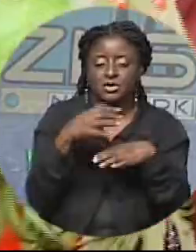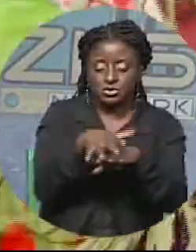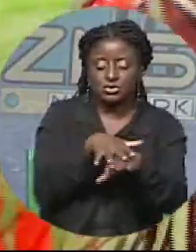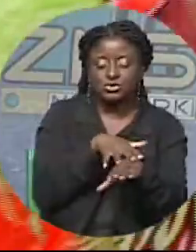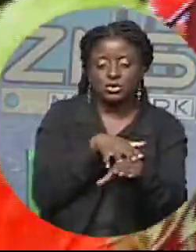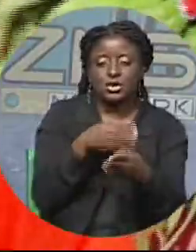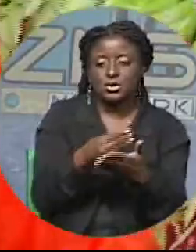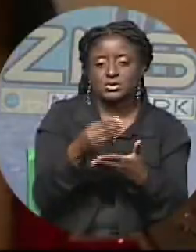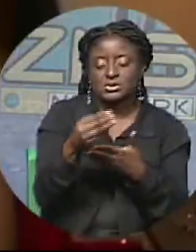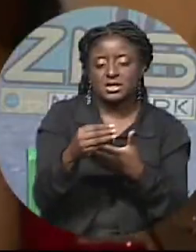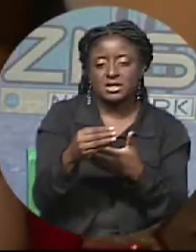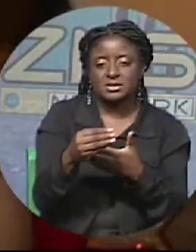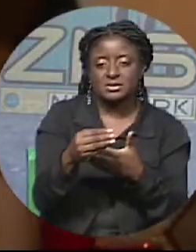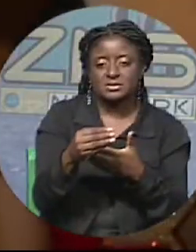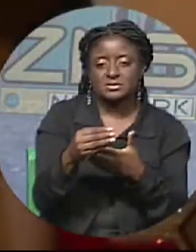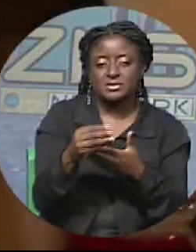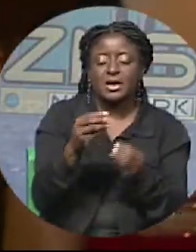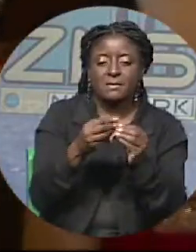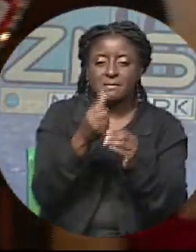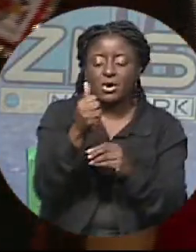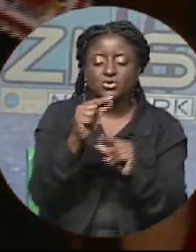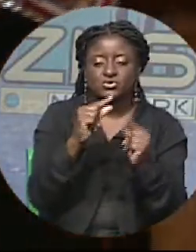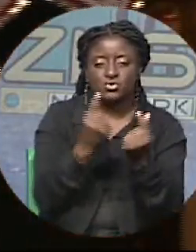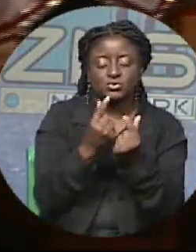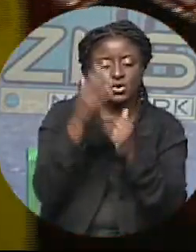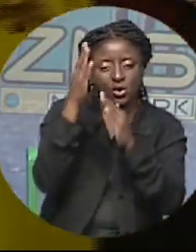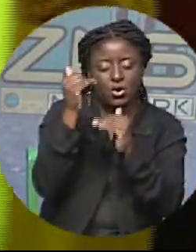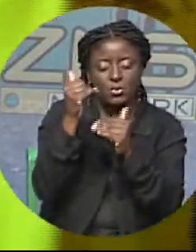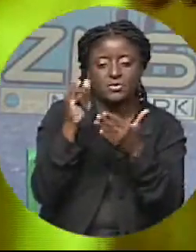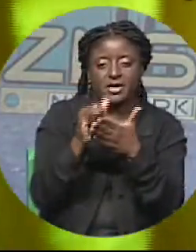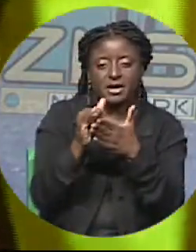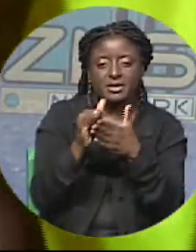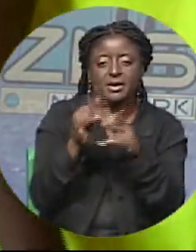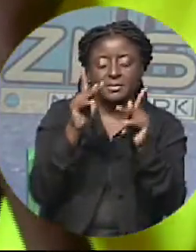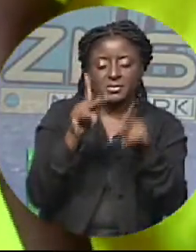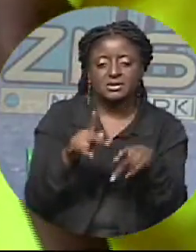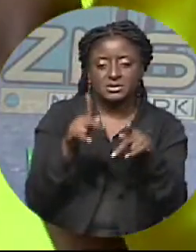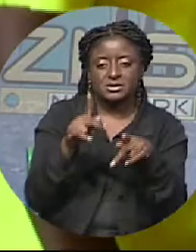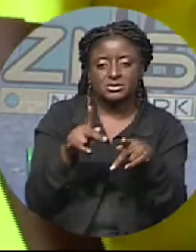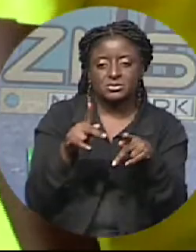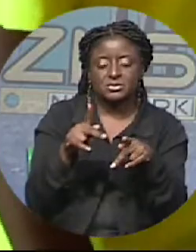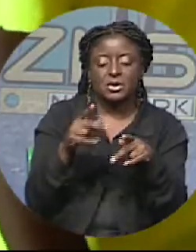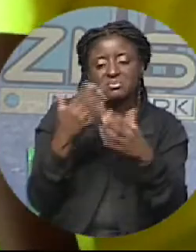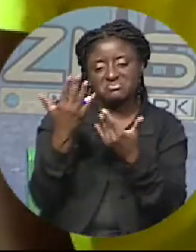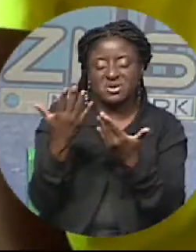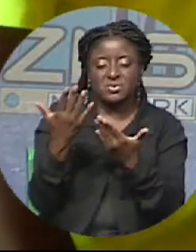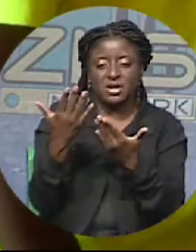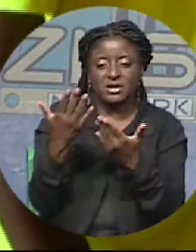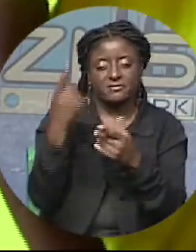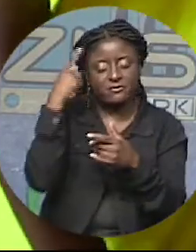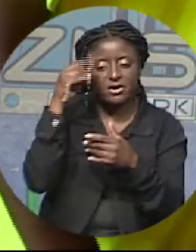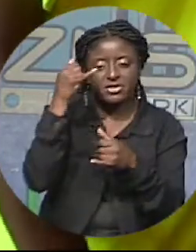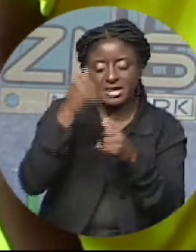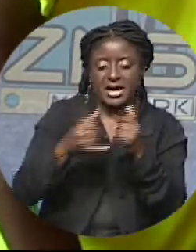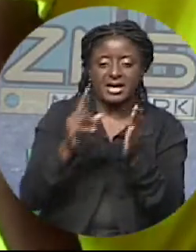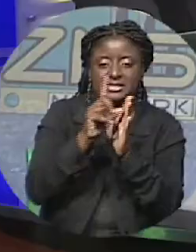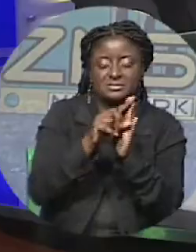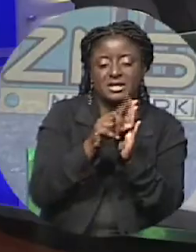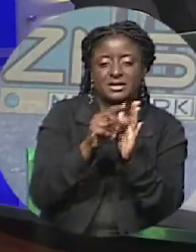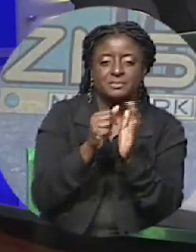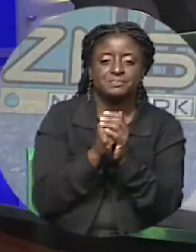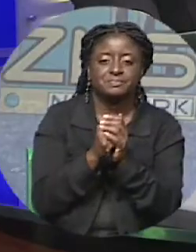that potential partygoers are doing the Bahamian thing and waiting for the last minute. Jared Higgs, ZNS Network